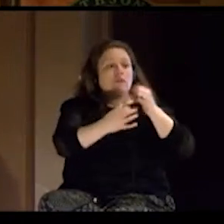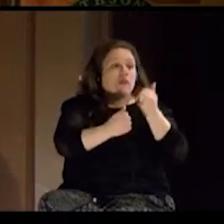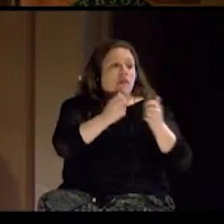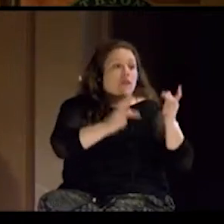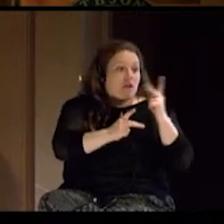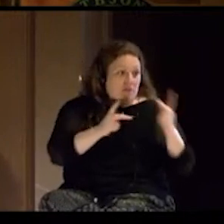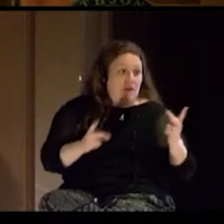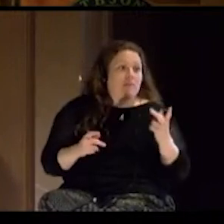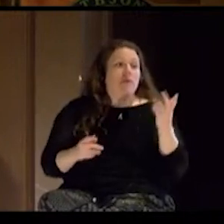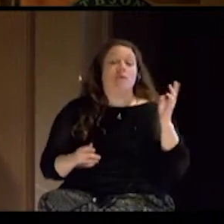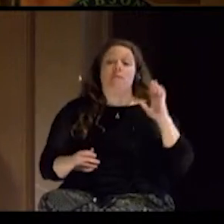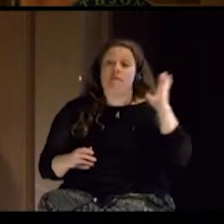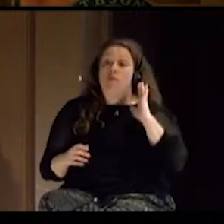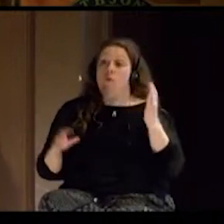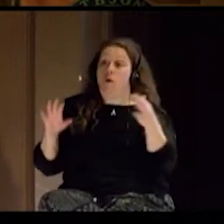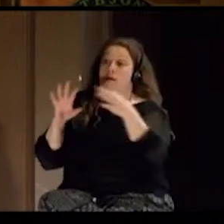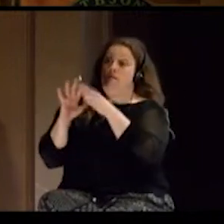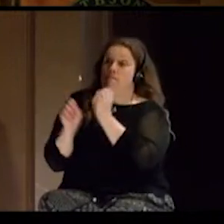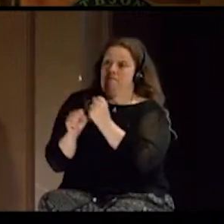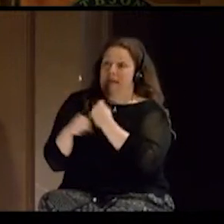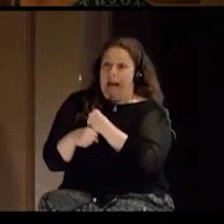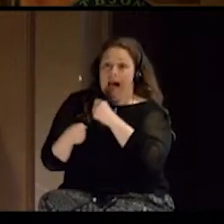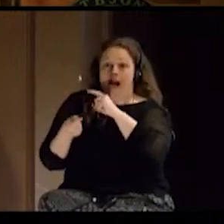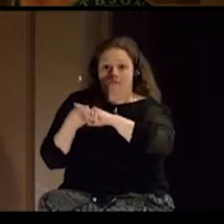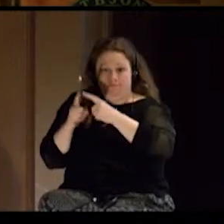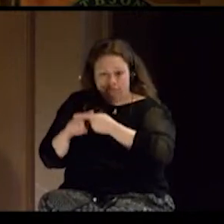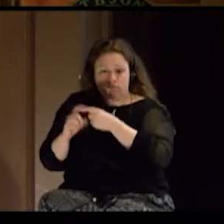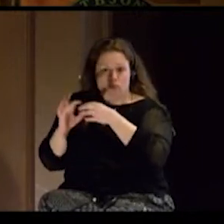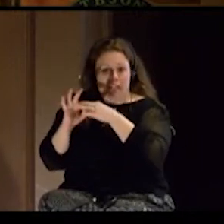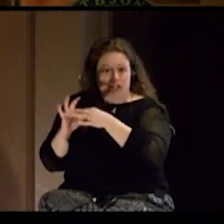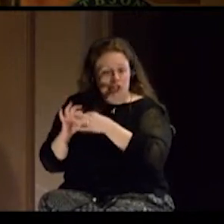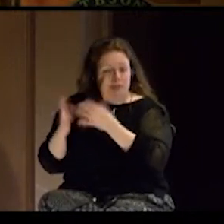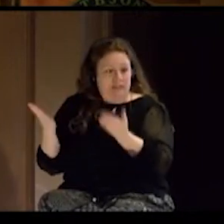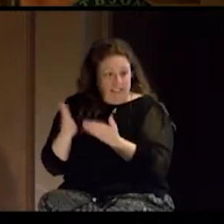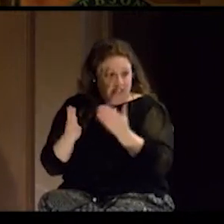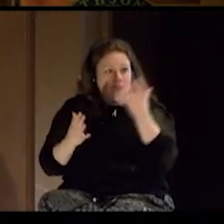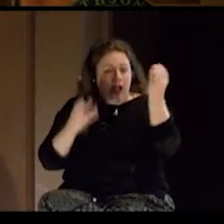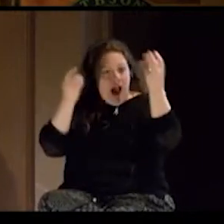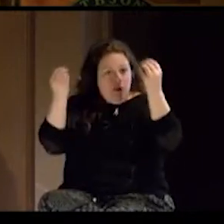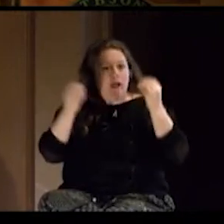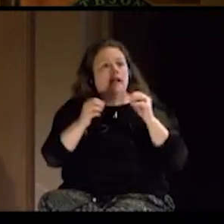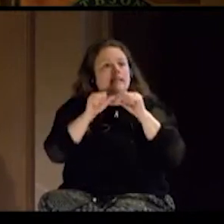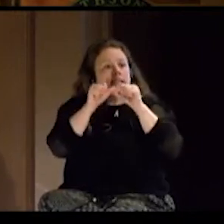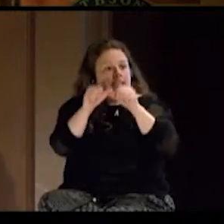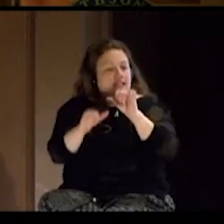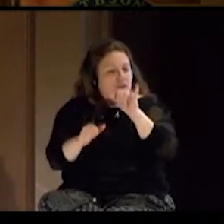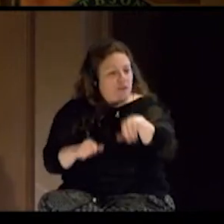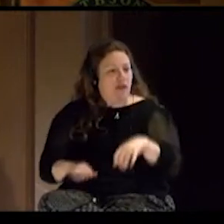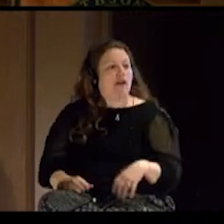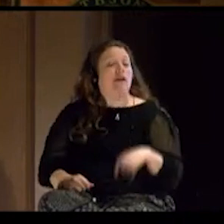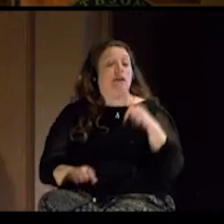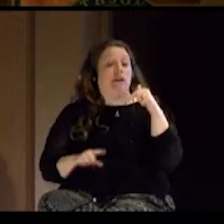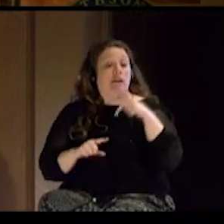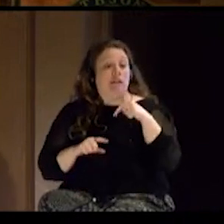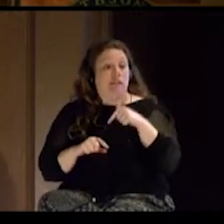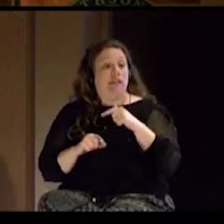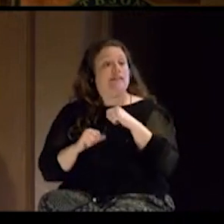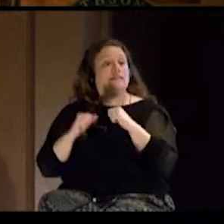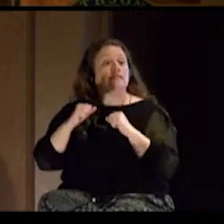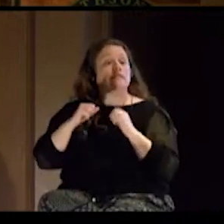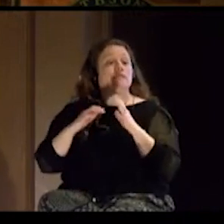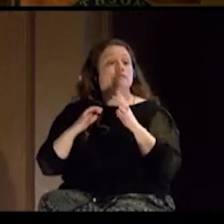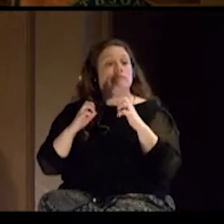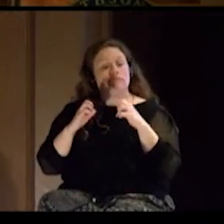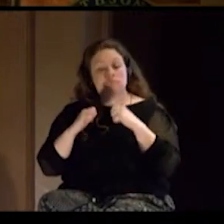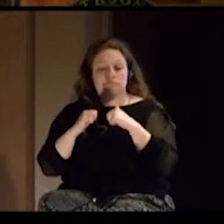fellow. The Peter Buck Fellowship Program was established in 2011 through an incredibly generous donation